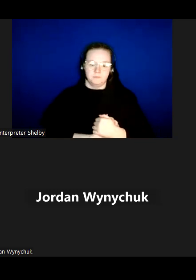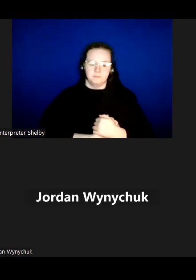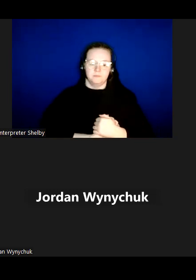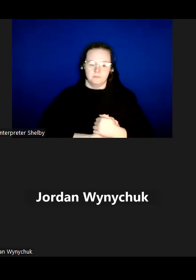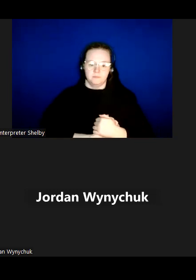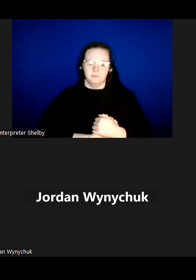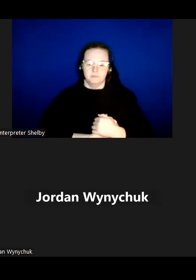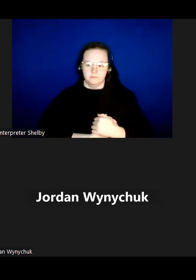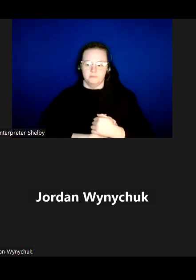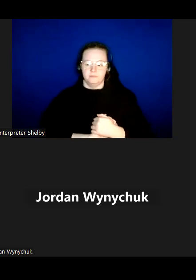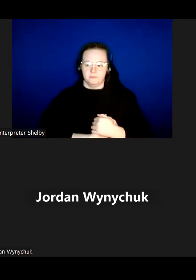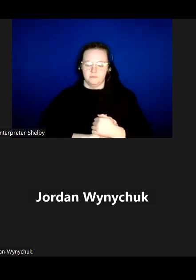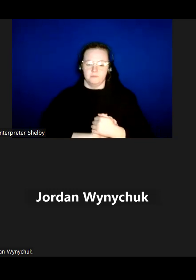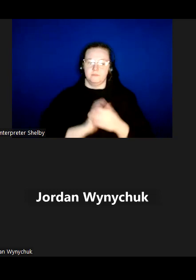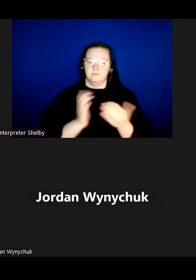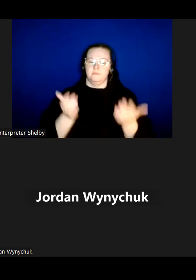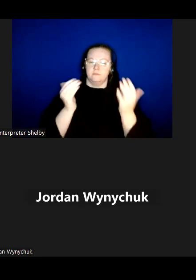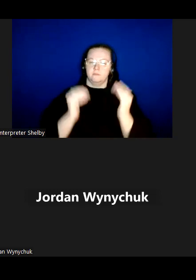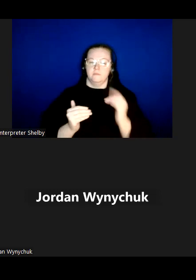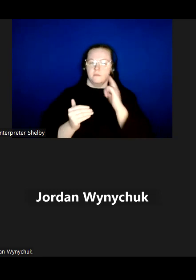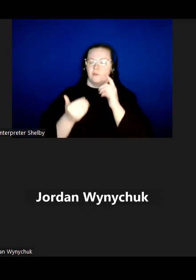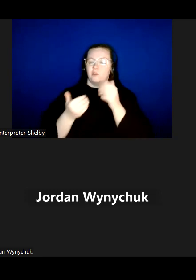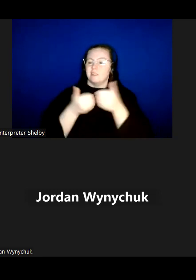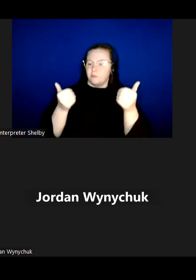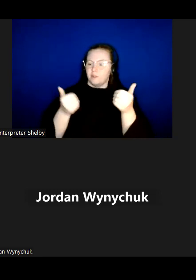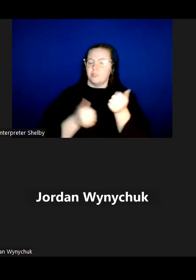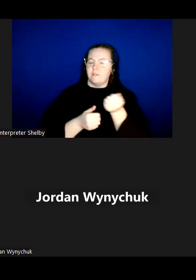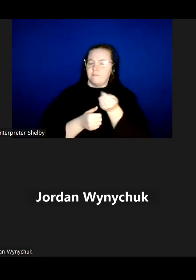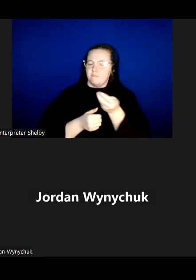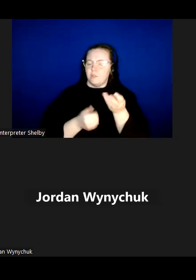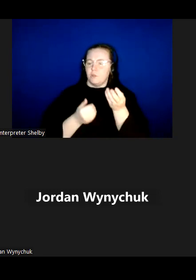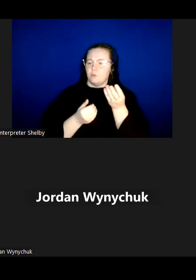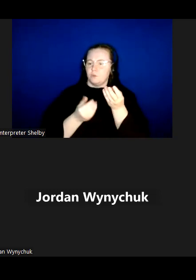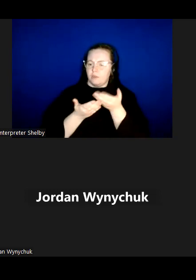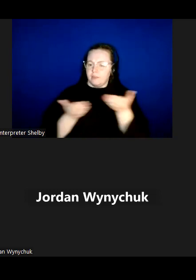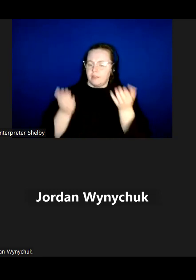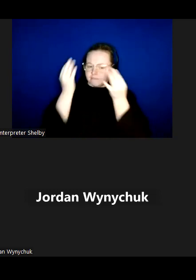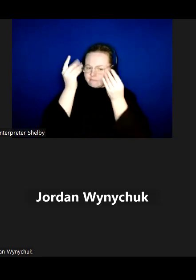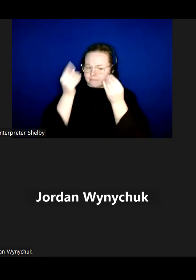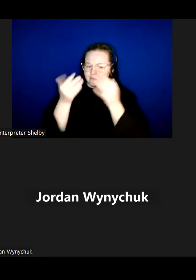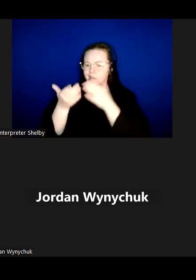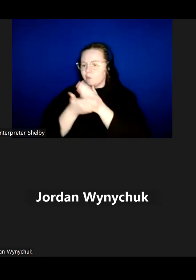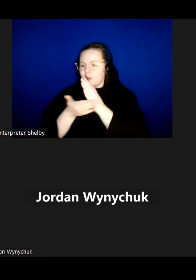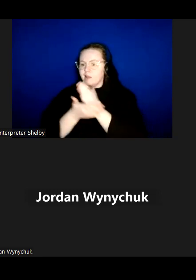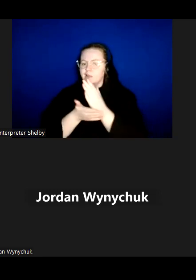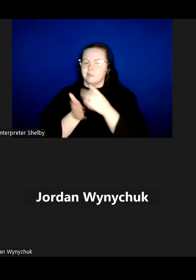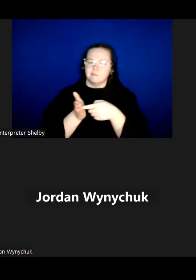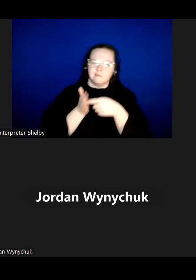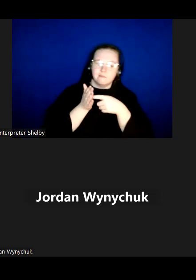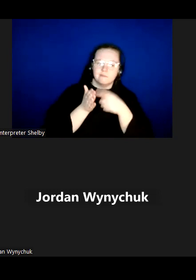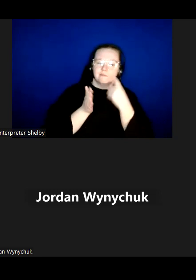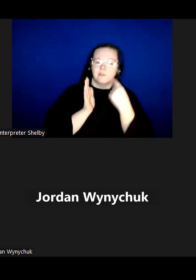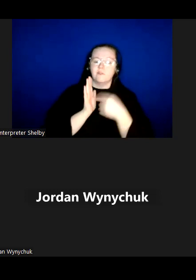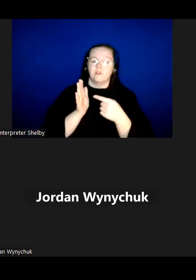So when we're talking about separation, we want to consider a couple of things. Rights and obligations associated with birth parents are